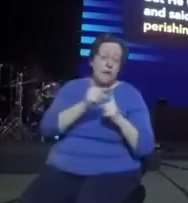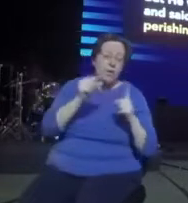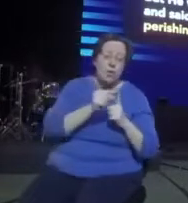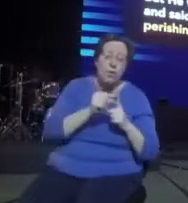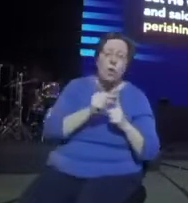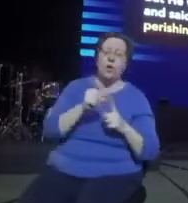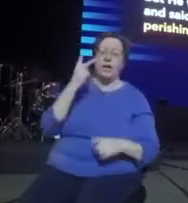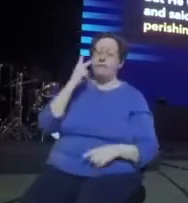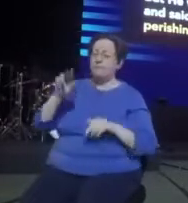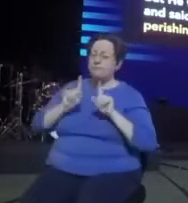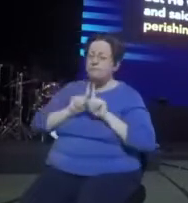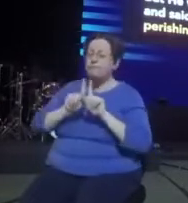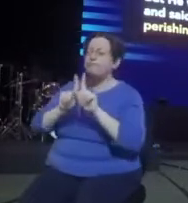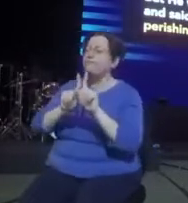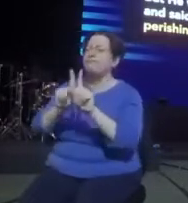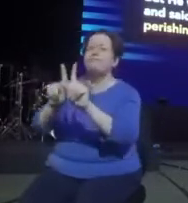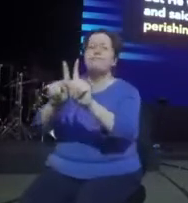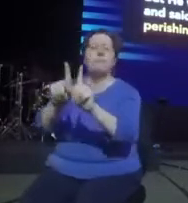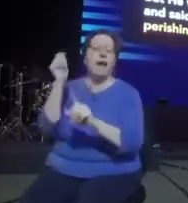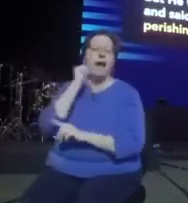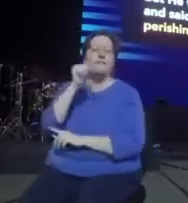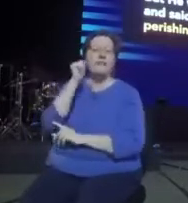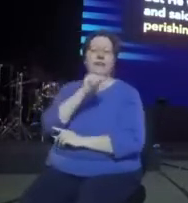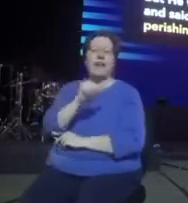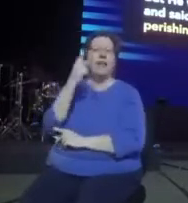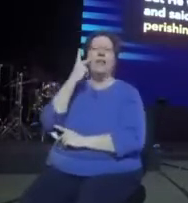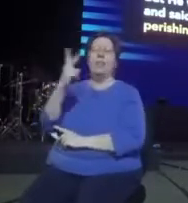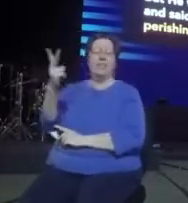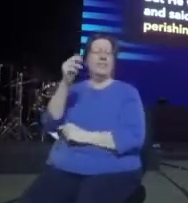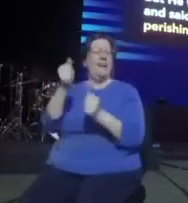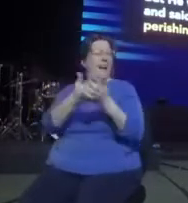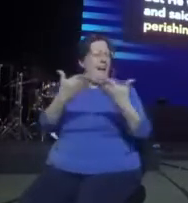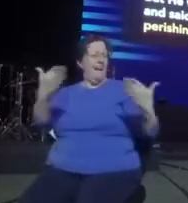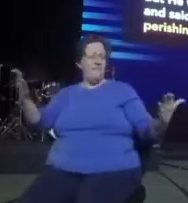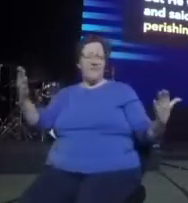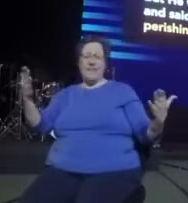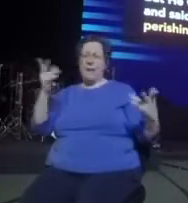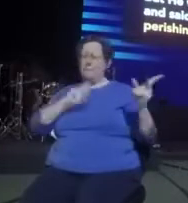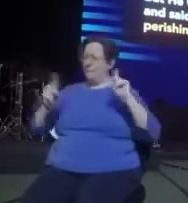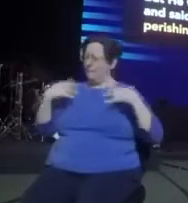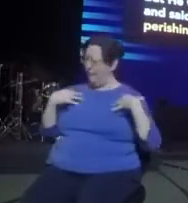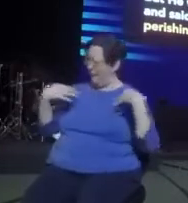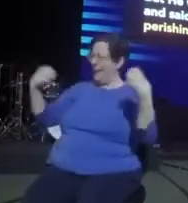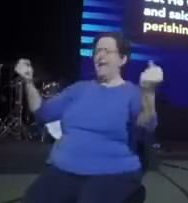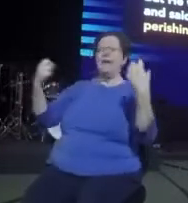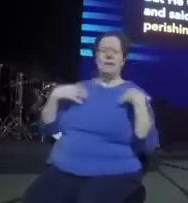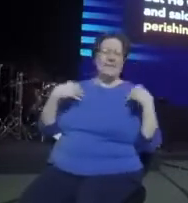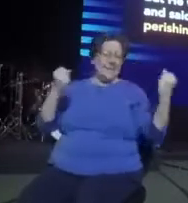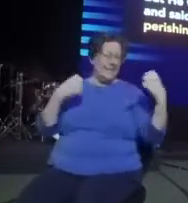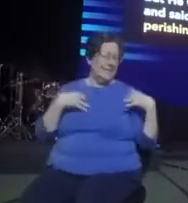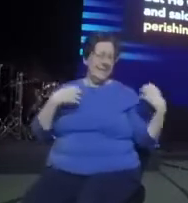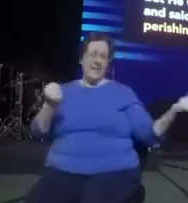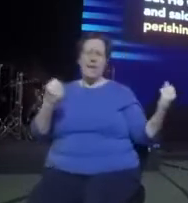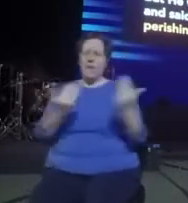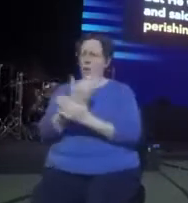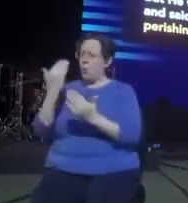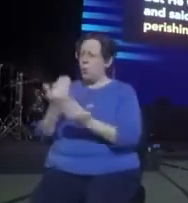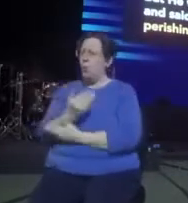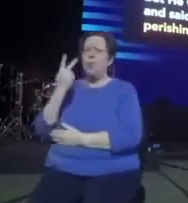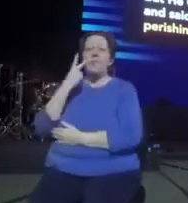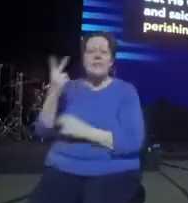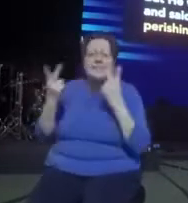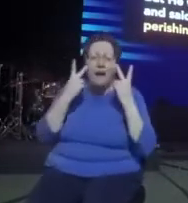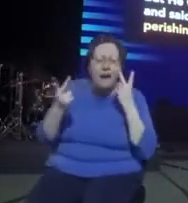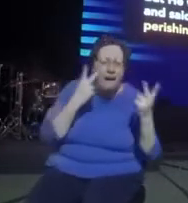They had walked with him day after day. They saw the crowds everywhere he went. People were miraculously healed. They knew it. They saw it.